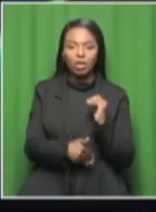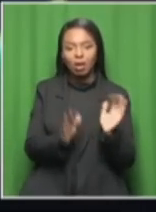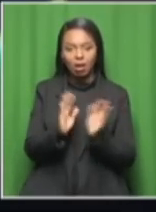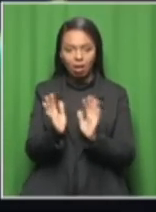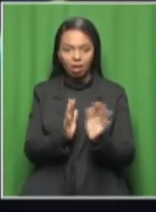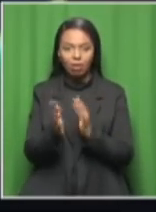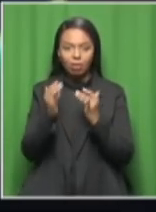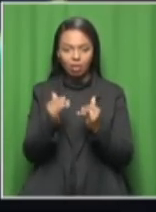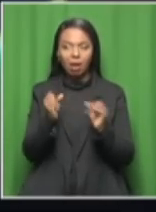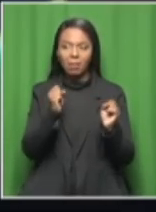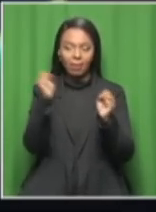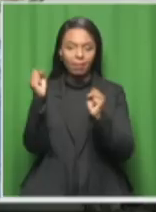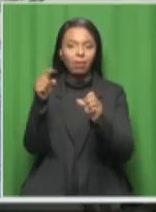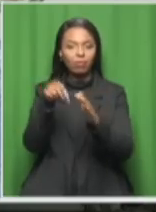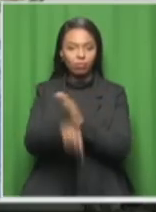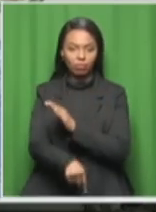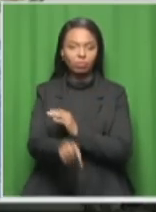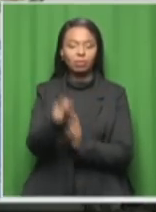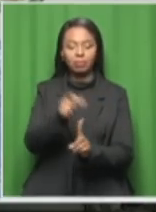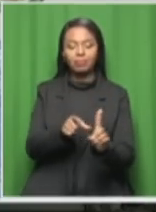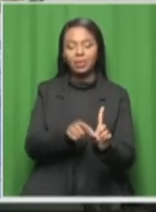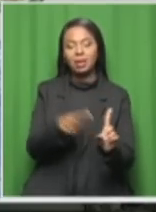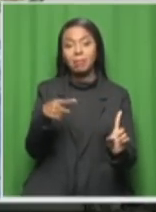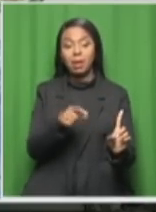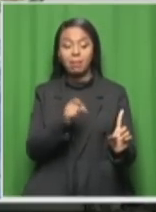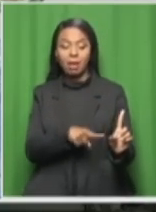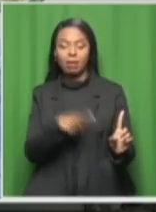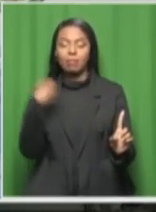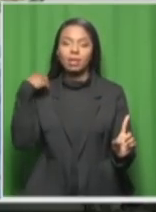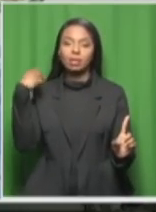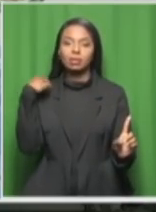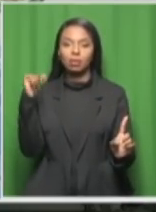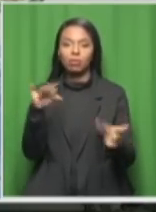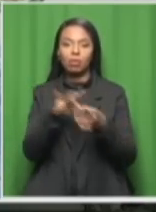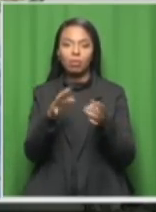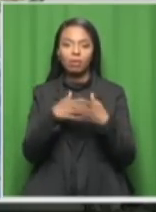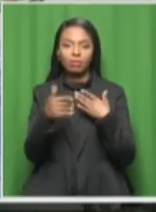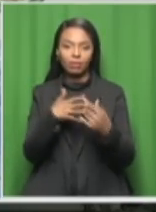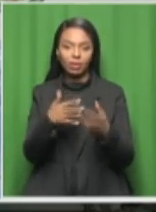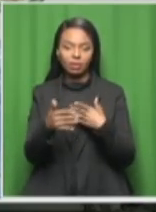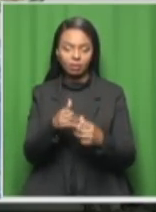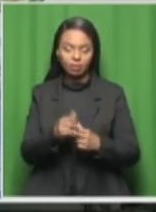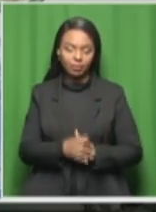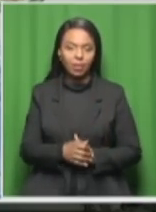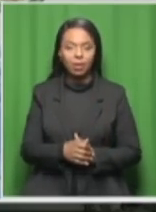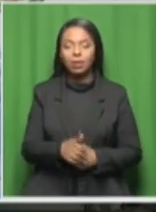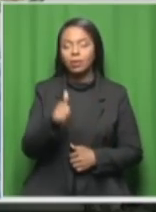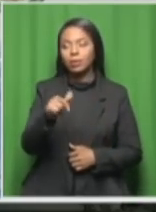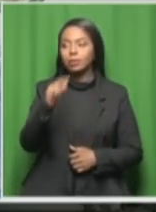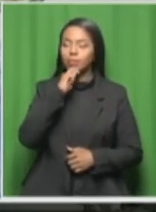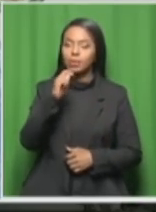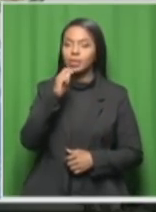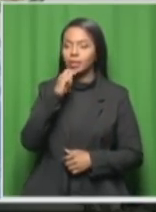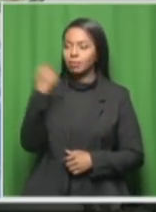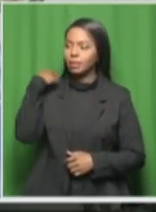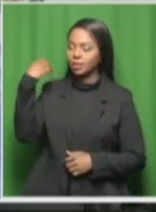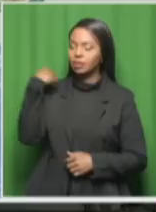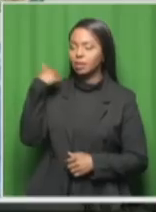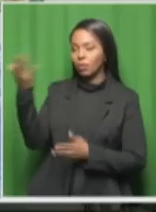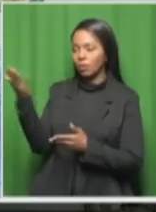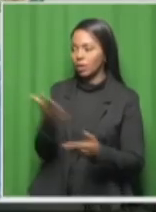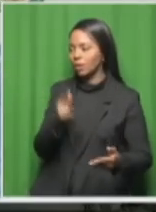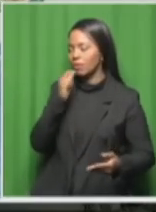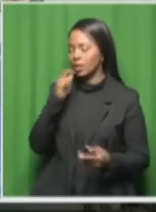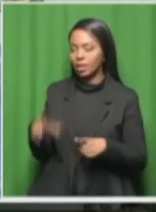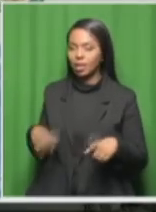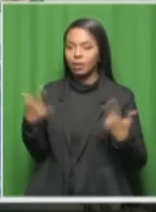expand on this particular matter. Minister, good morning and welcome to Morning Live. Good morning, Sakina, and good morning